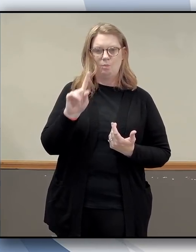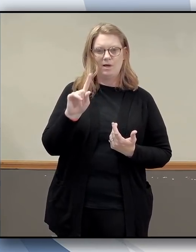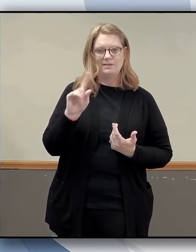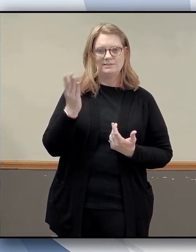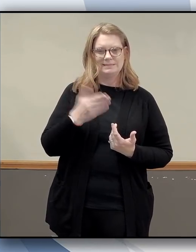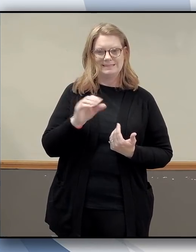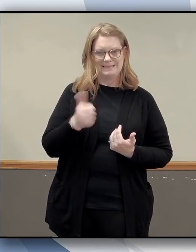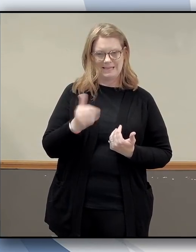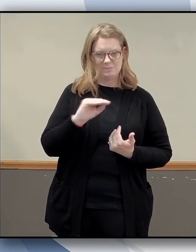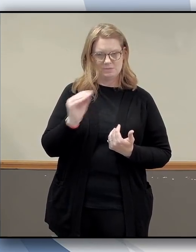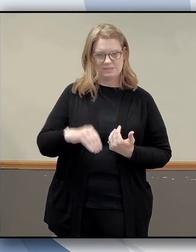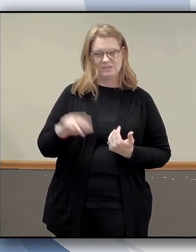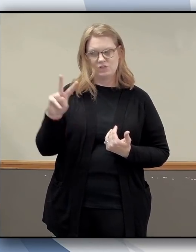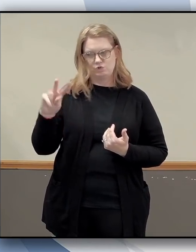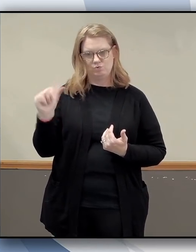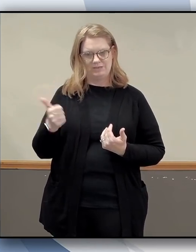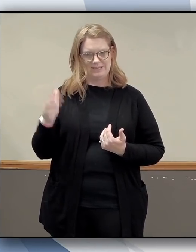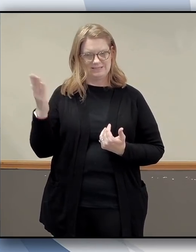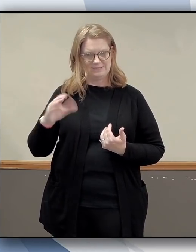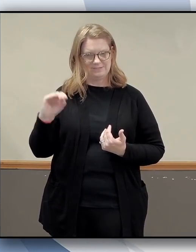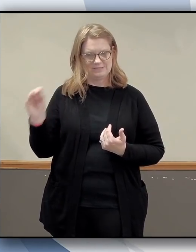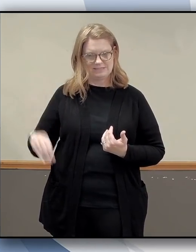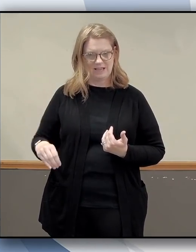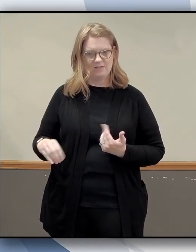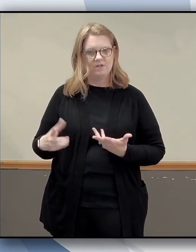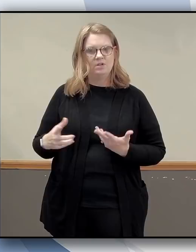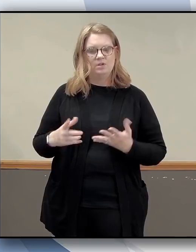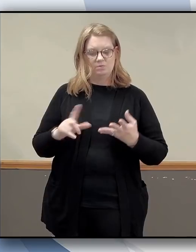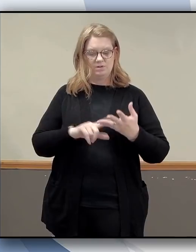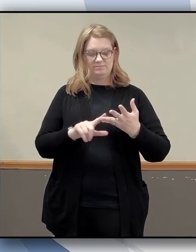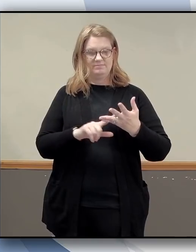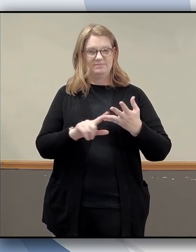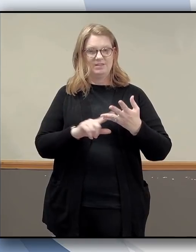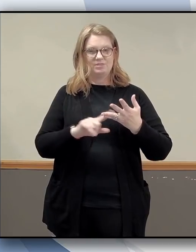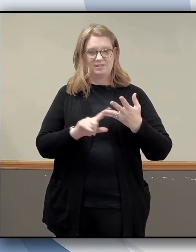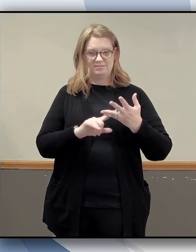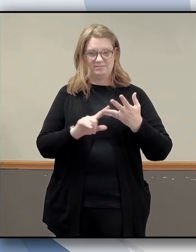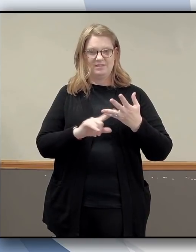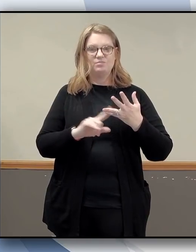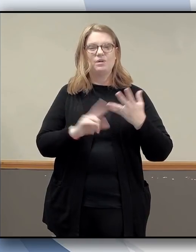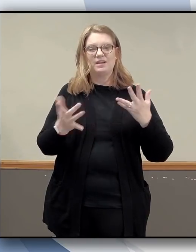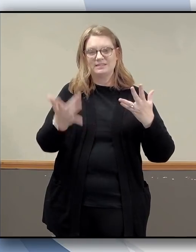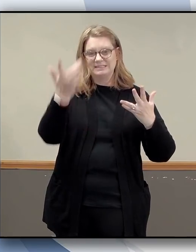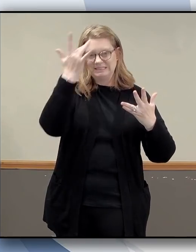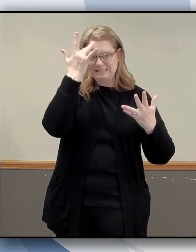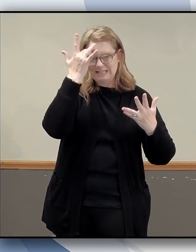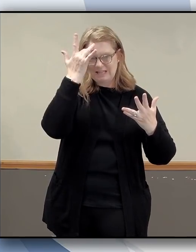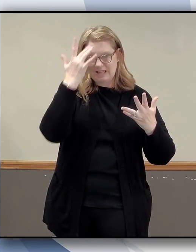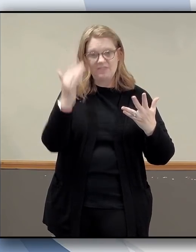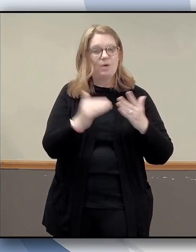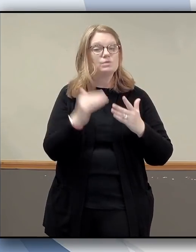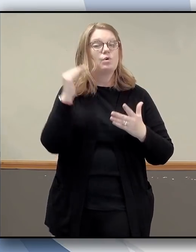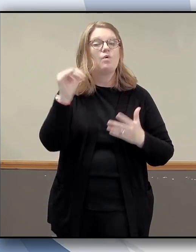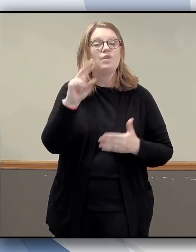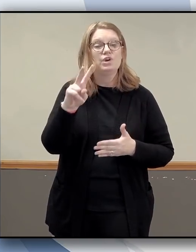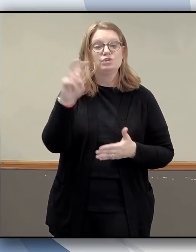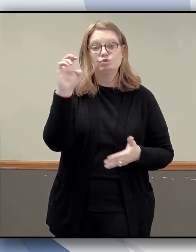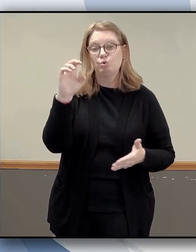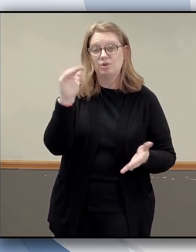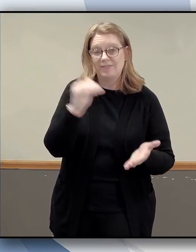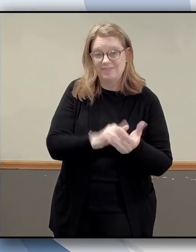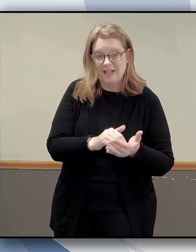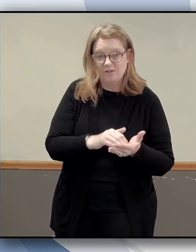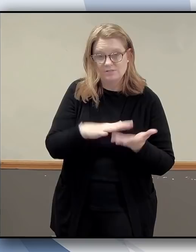and 0.2% of staff were infected in the last 2 weeks of September, and that looked at over 200,000 students attending in person